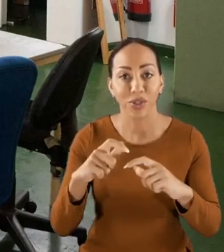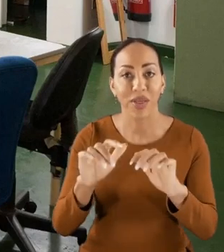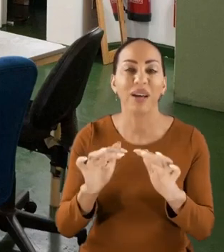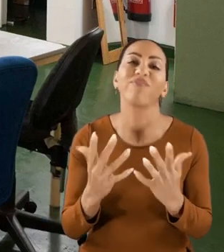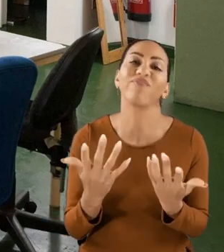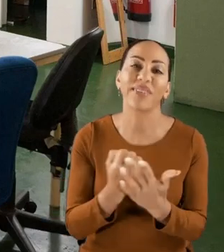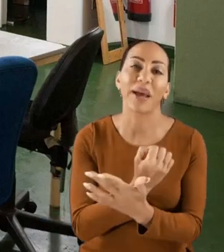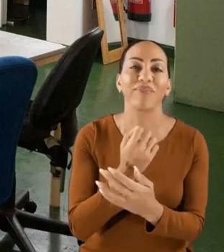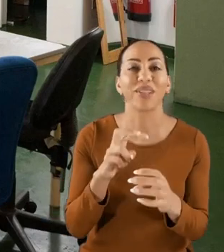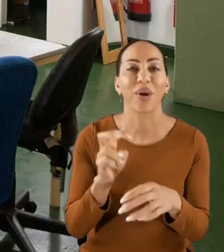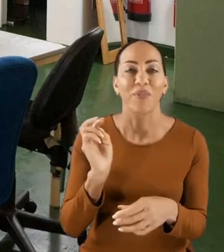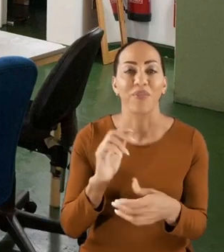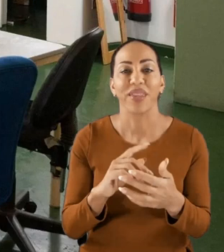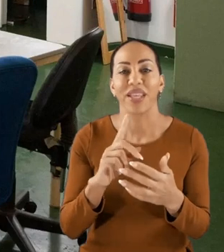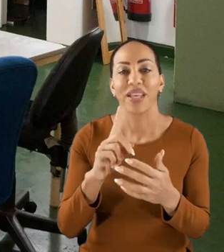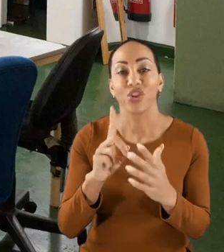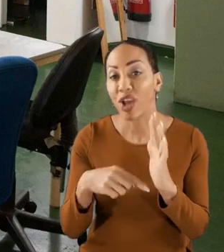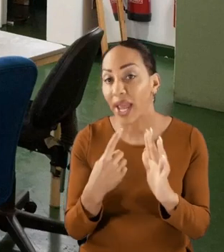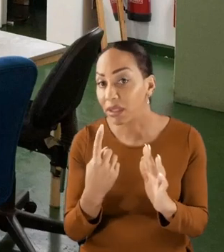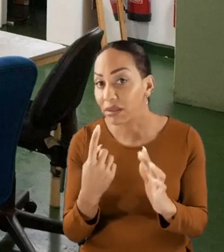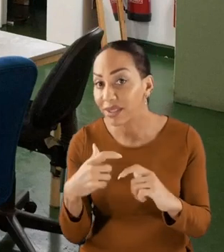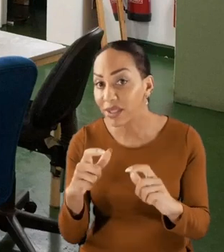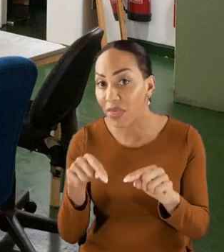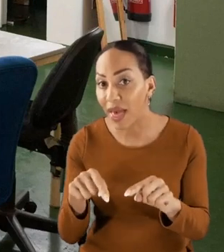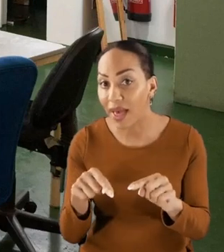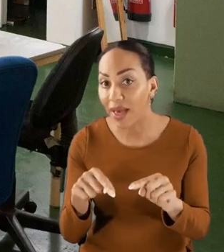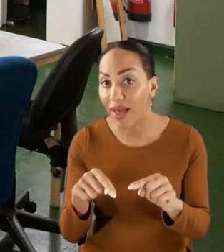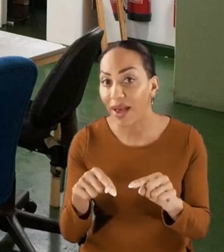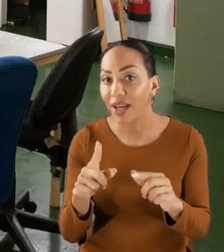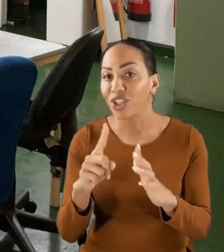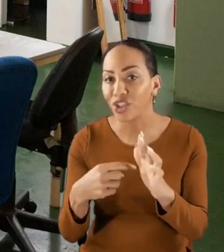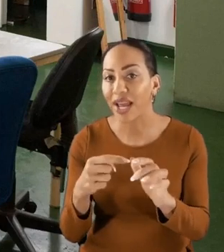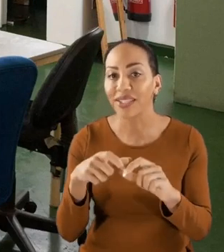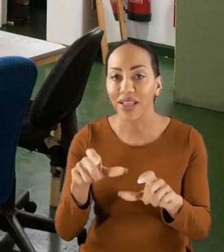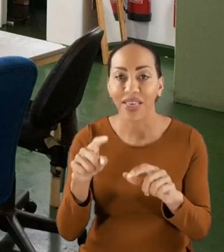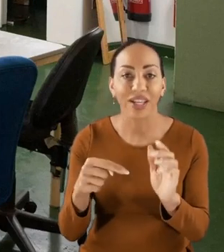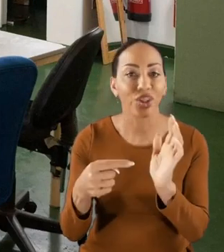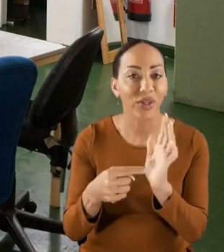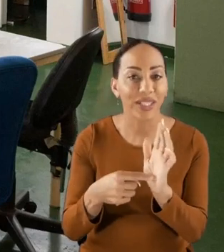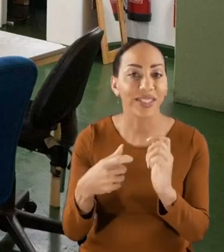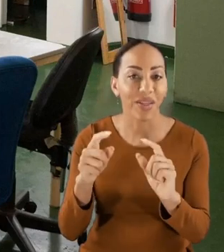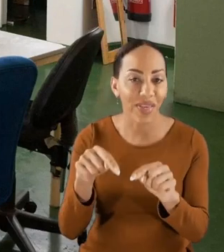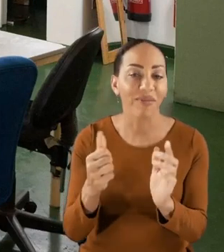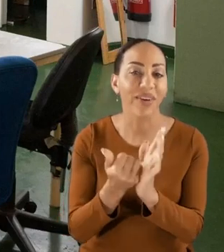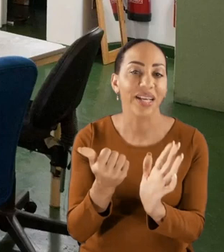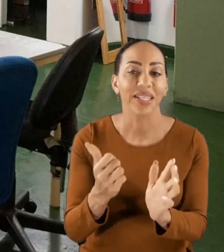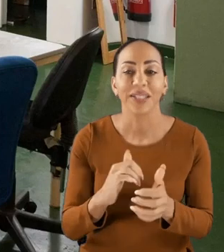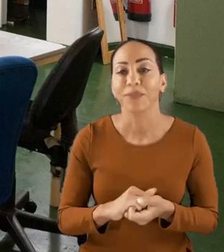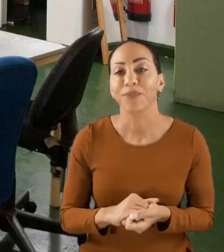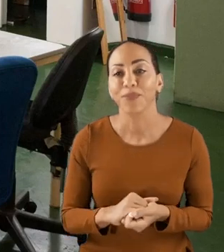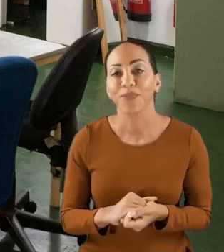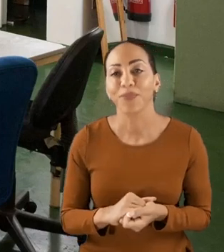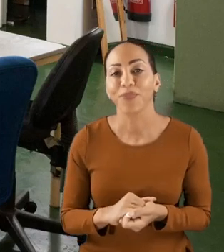there? No, Richard had to go. Jane had to go. No, Jane's still there? Jane is still there. And Trish is still here.